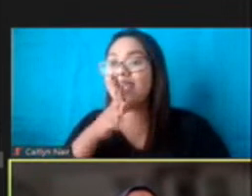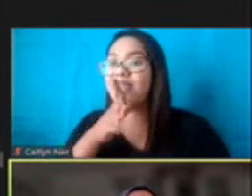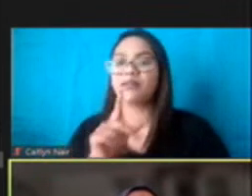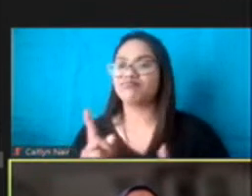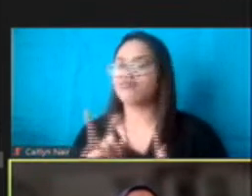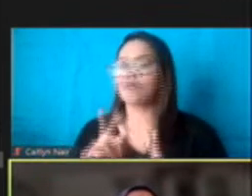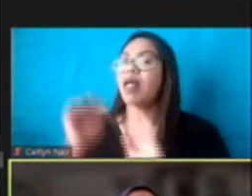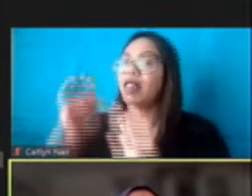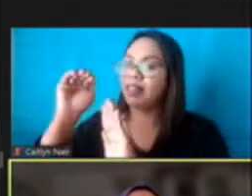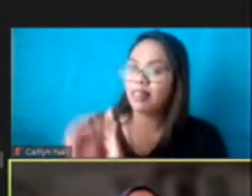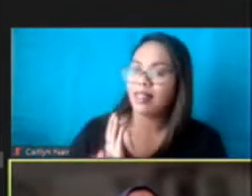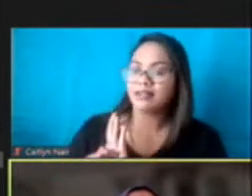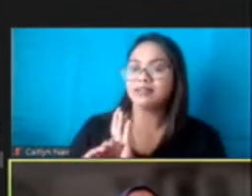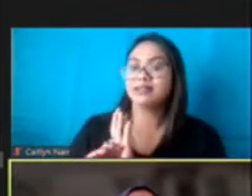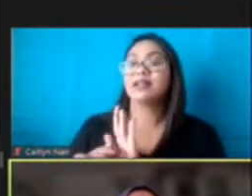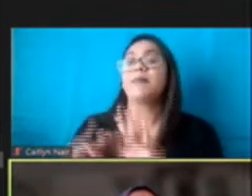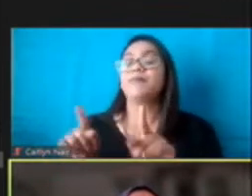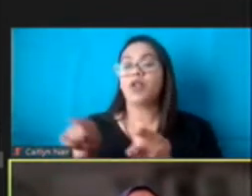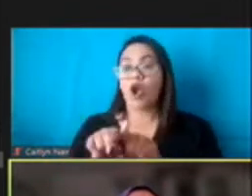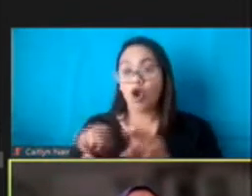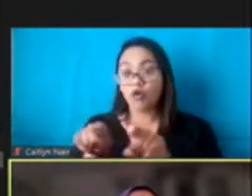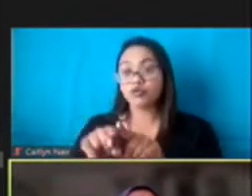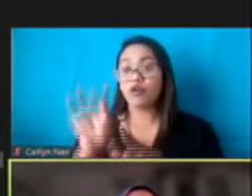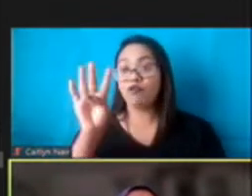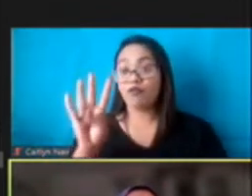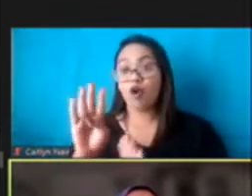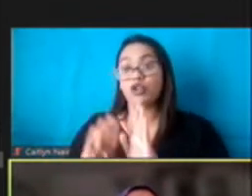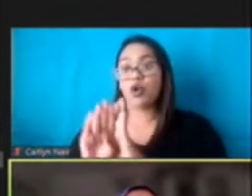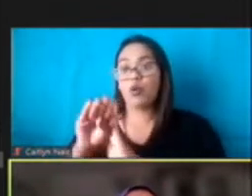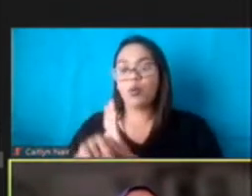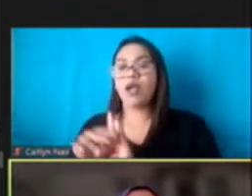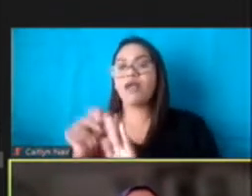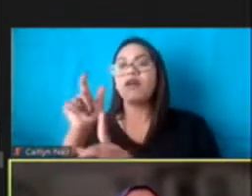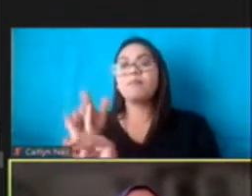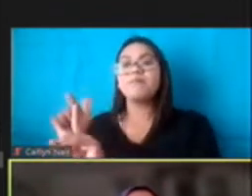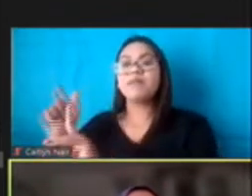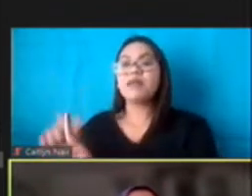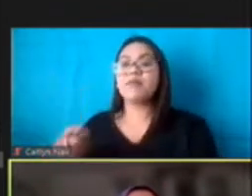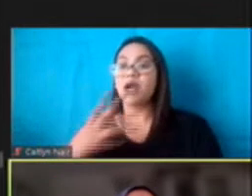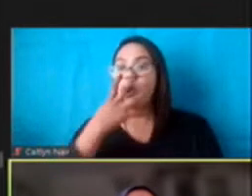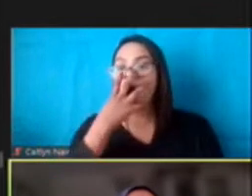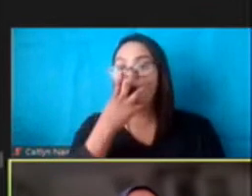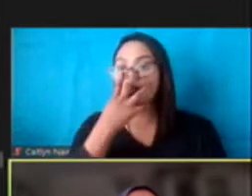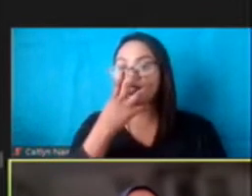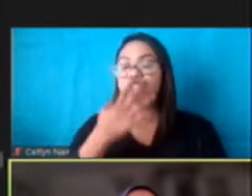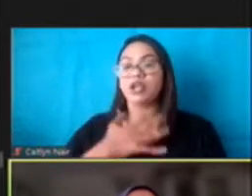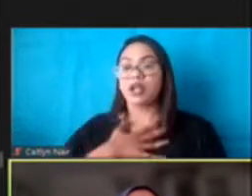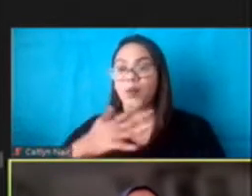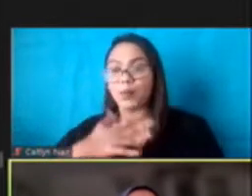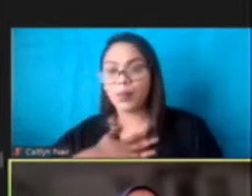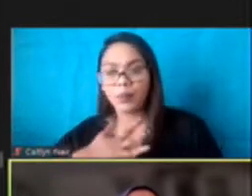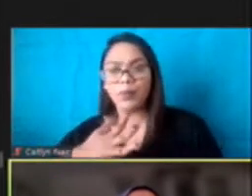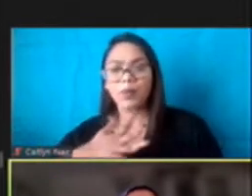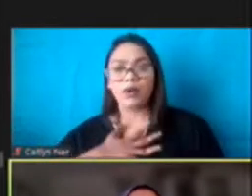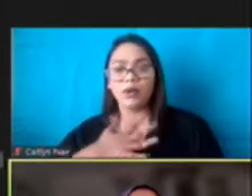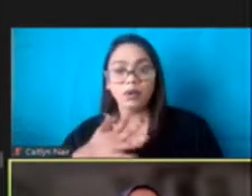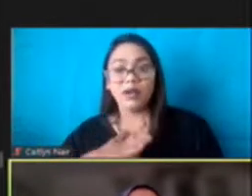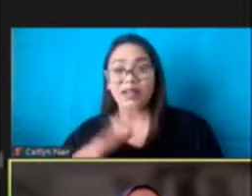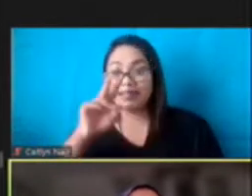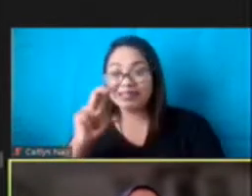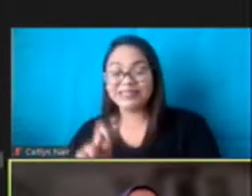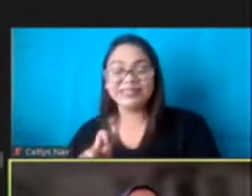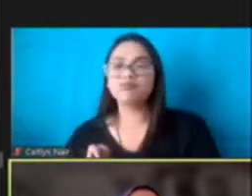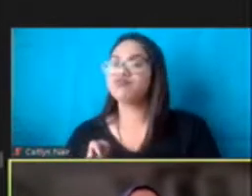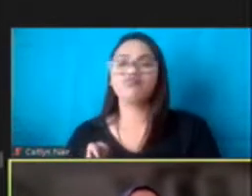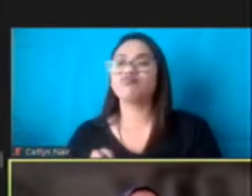less requirement of oxygen, ventilation, and being treated in critical care. However, we want to watch the data over the next couple of weeks to be able to make